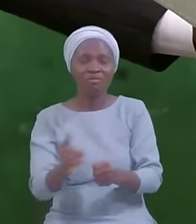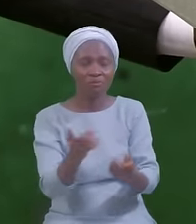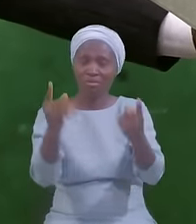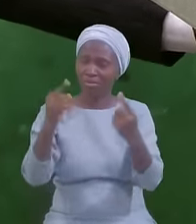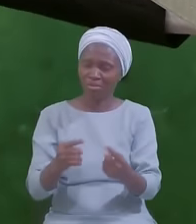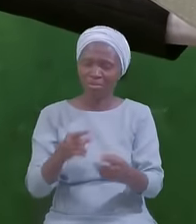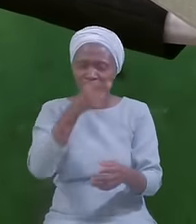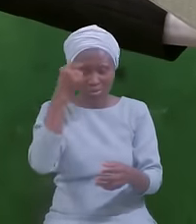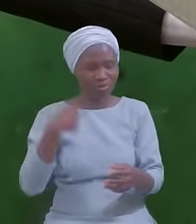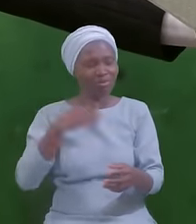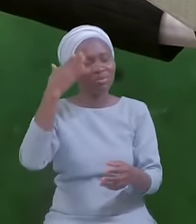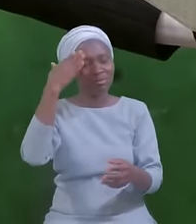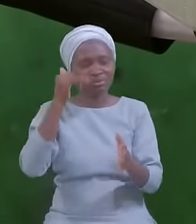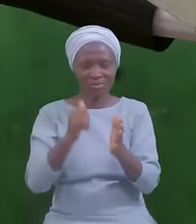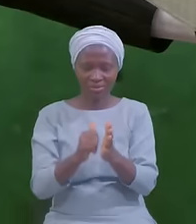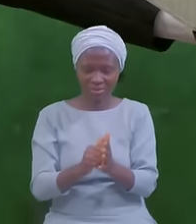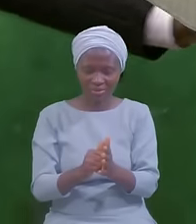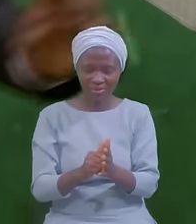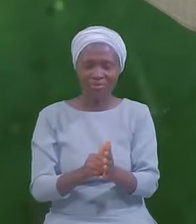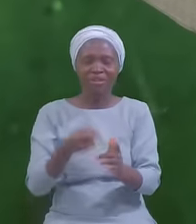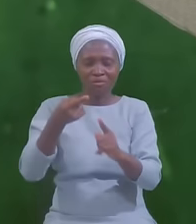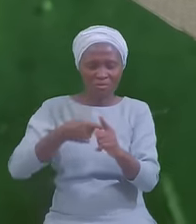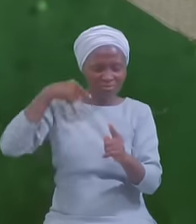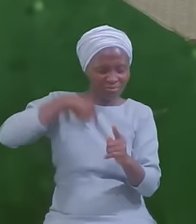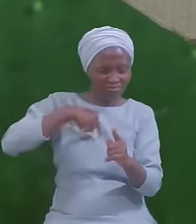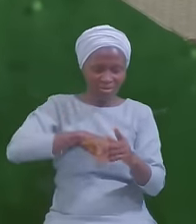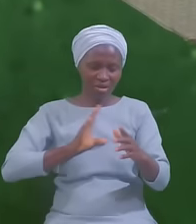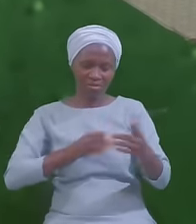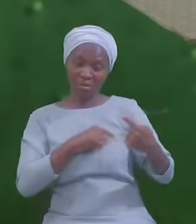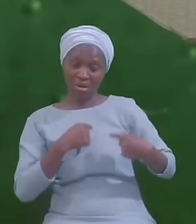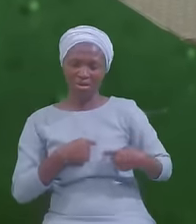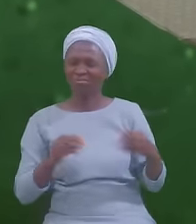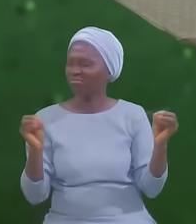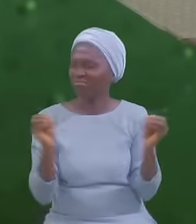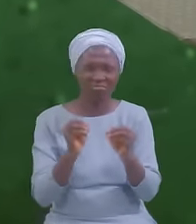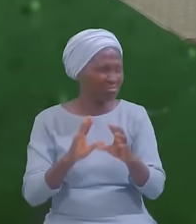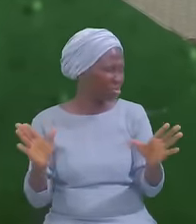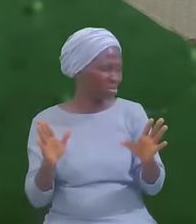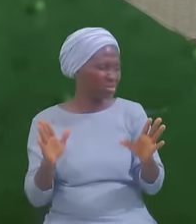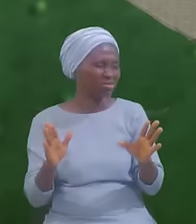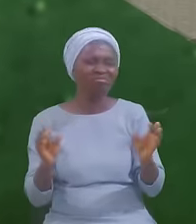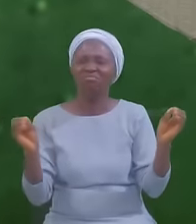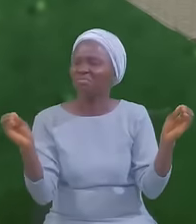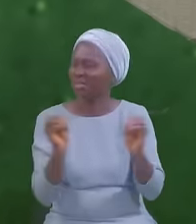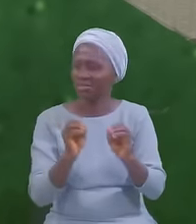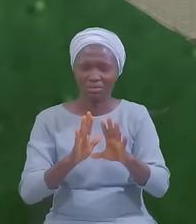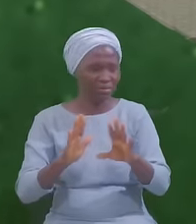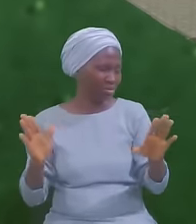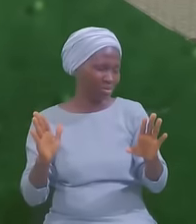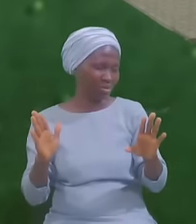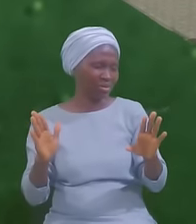because we know in the depth of our heart, nothing, absolutely